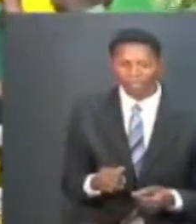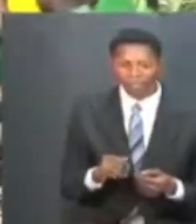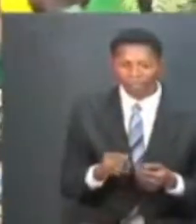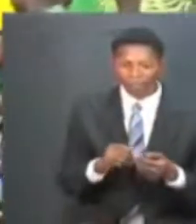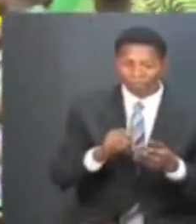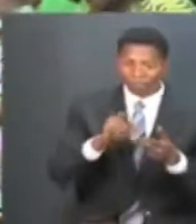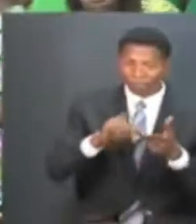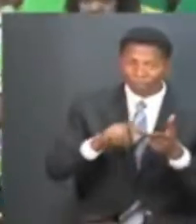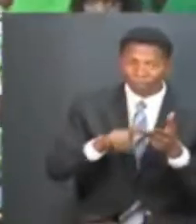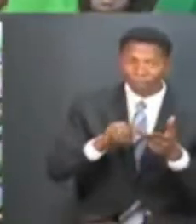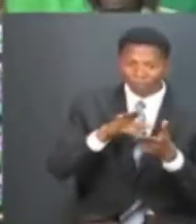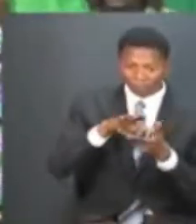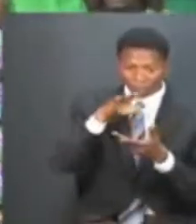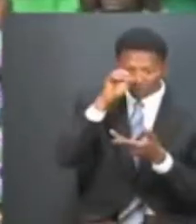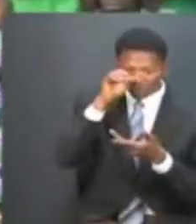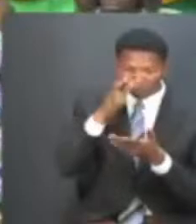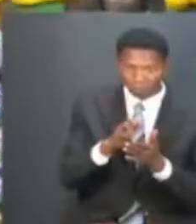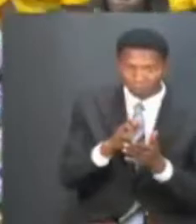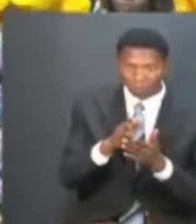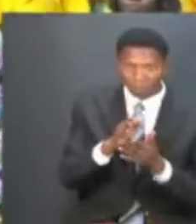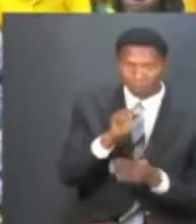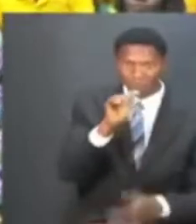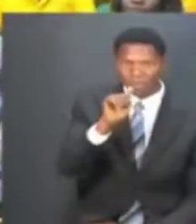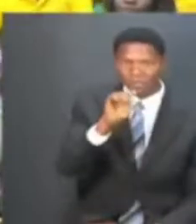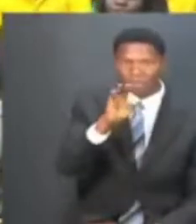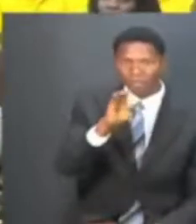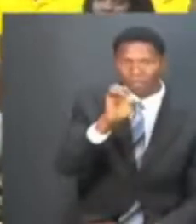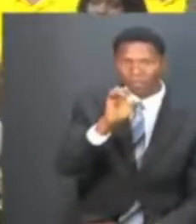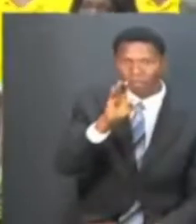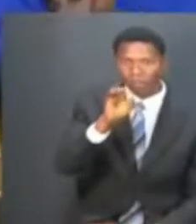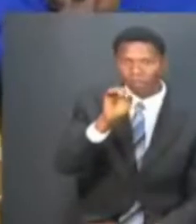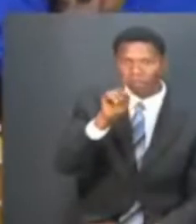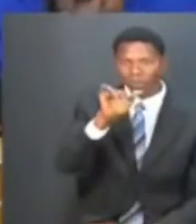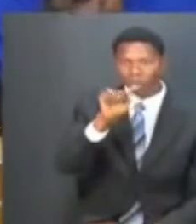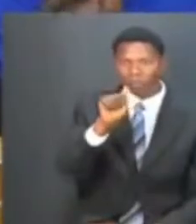Presby, led by Ms. Rebecca Na